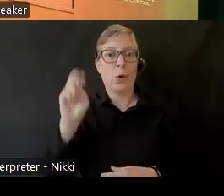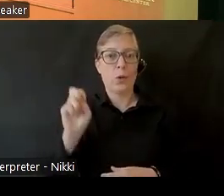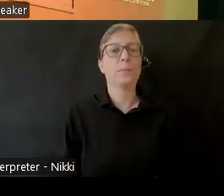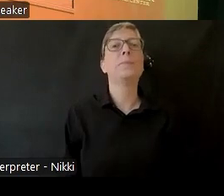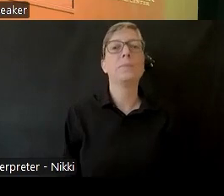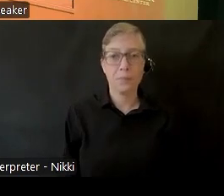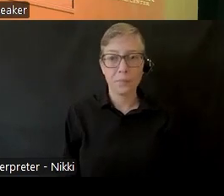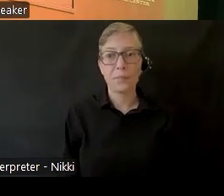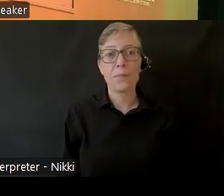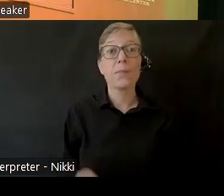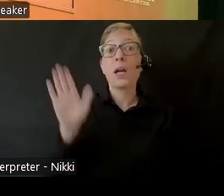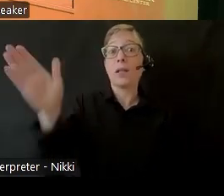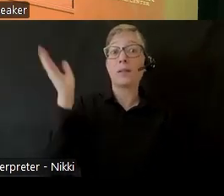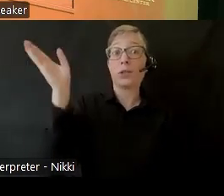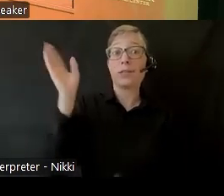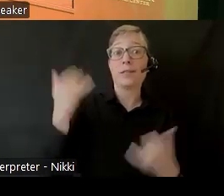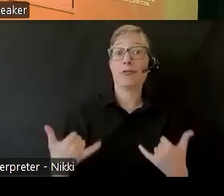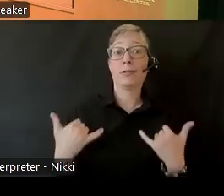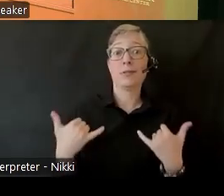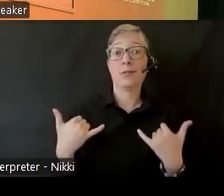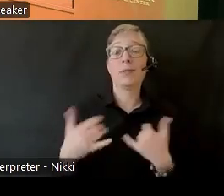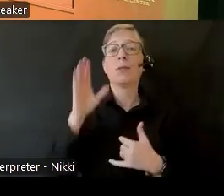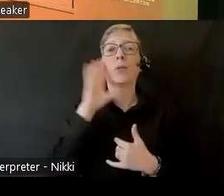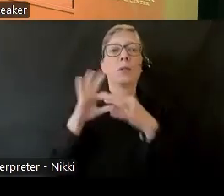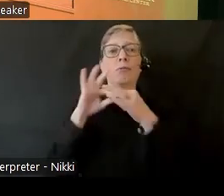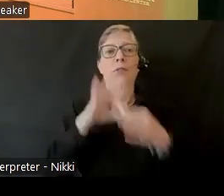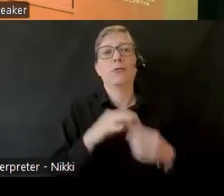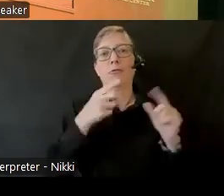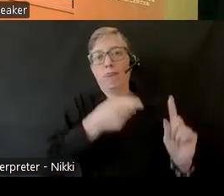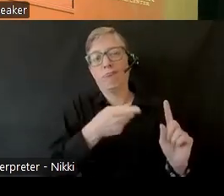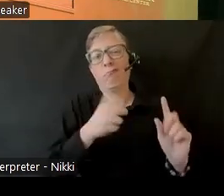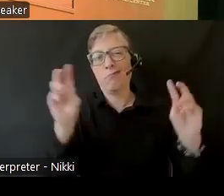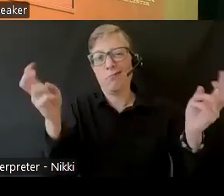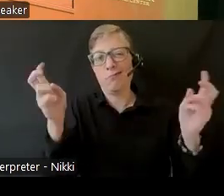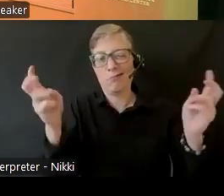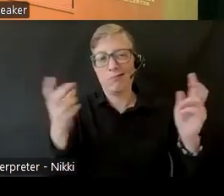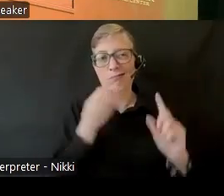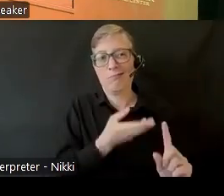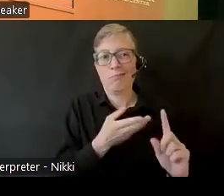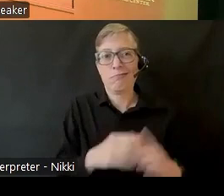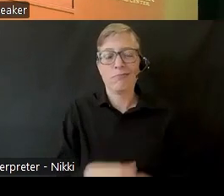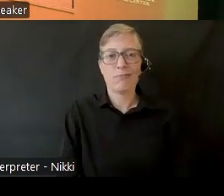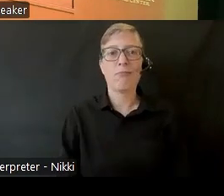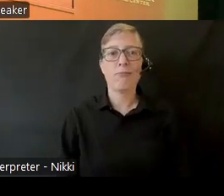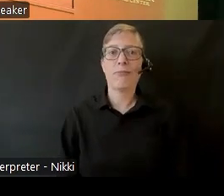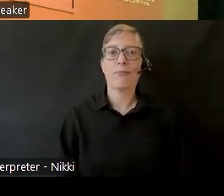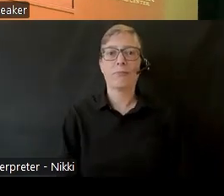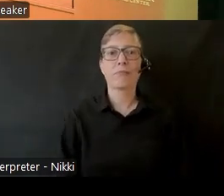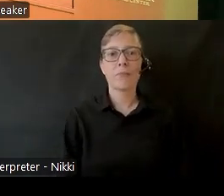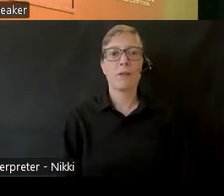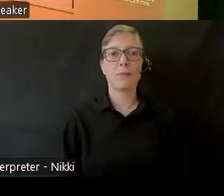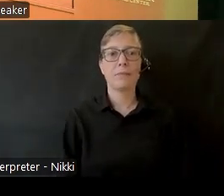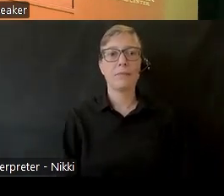And his talk today will be use of a clinical measure of depression severity to assess treatment impact on total cost